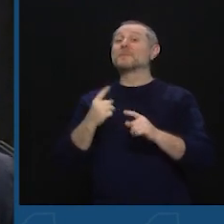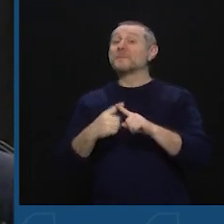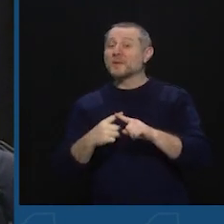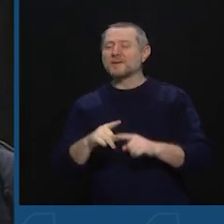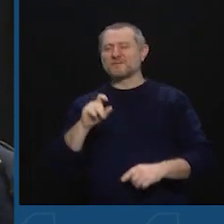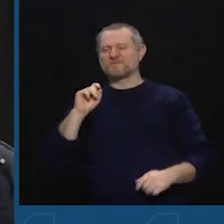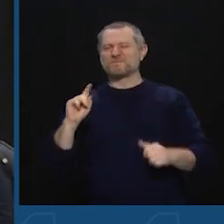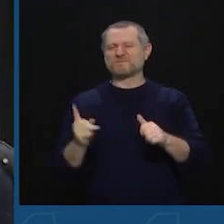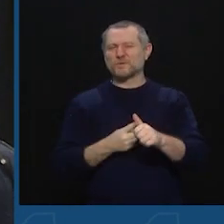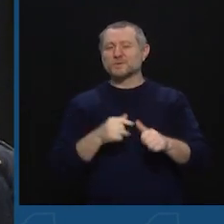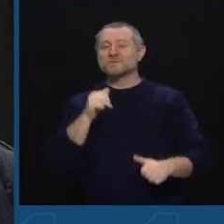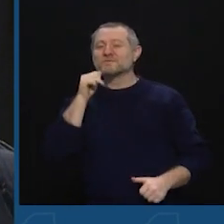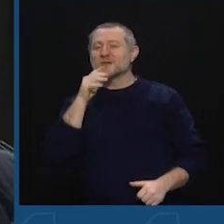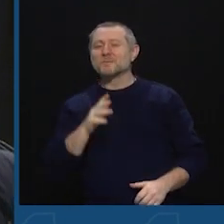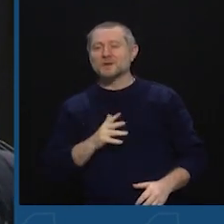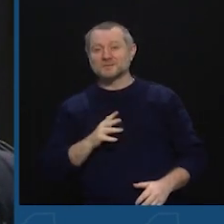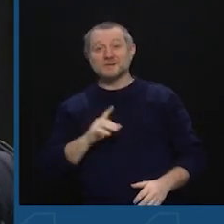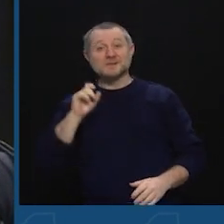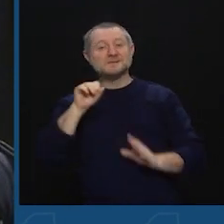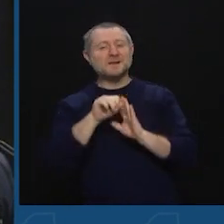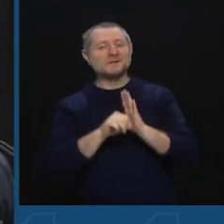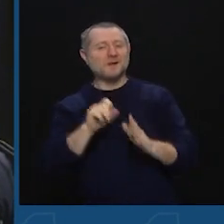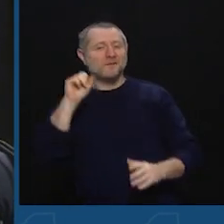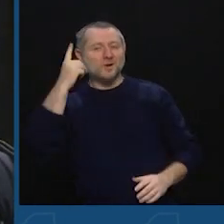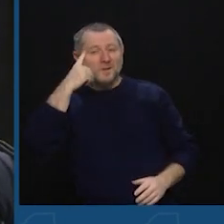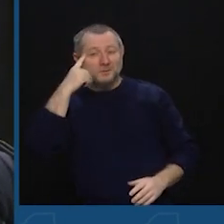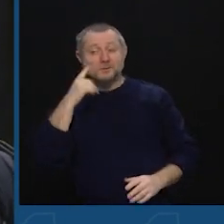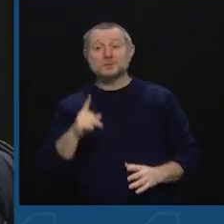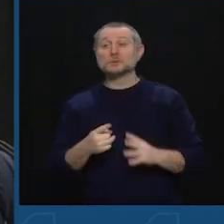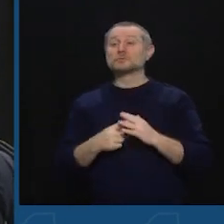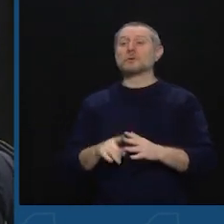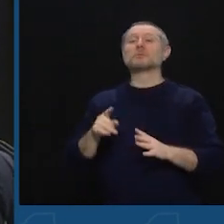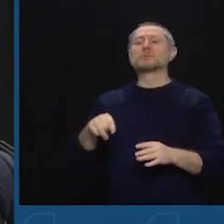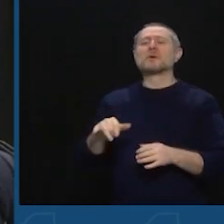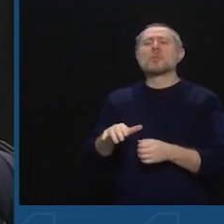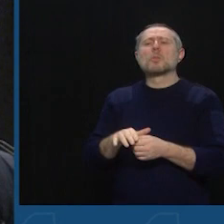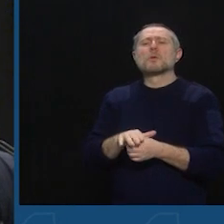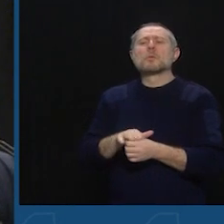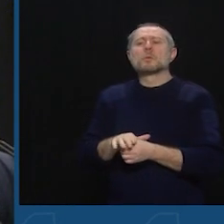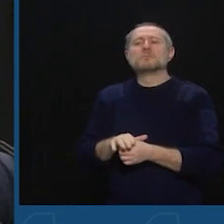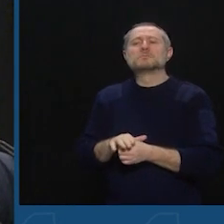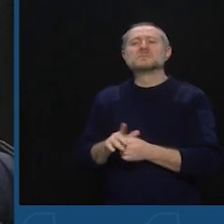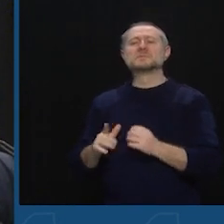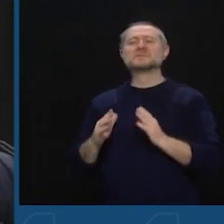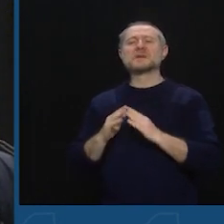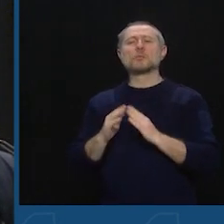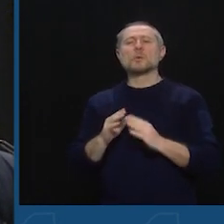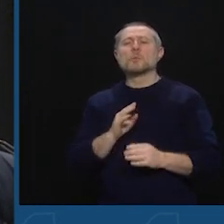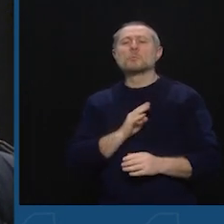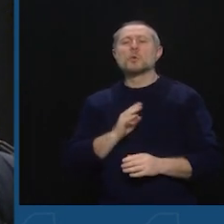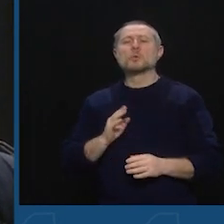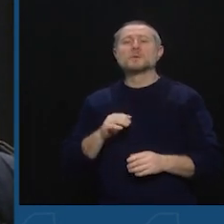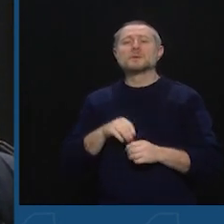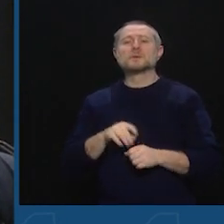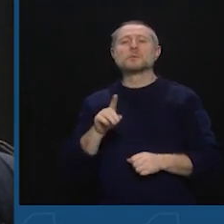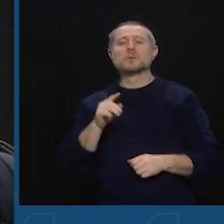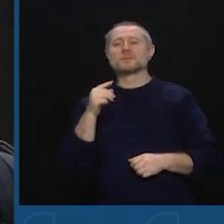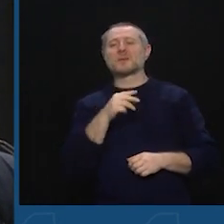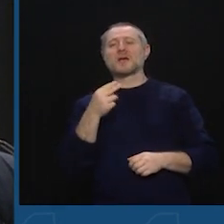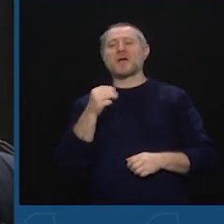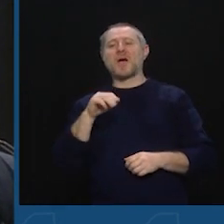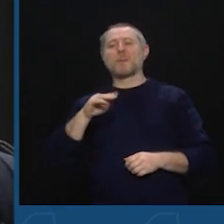on her local town board in Hamburg before serving as Erie County Clerk and then as a member of Congress for New York's